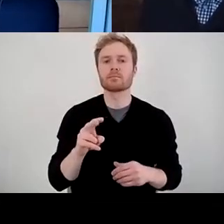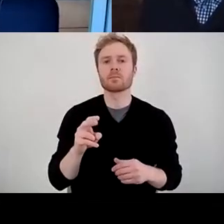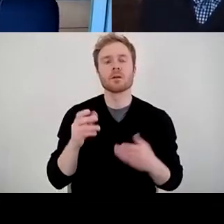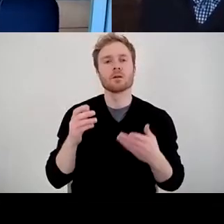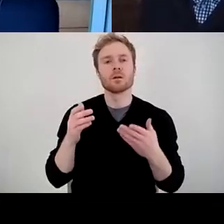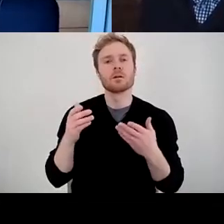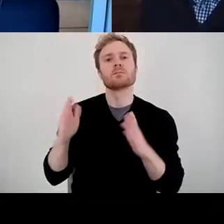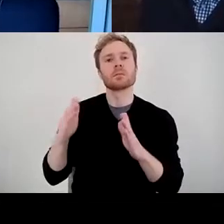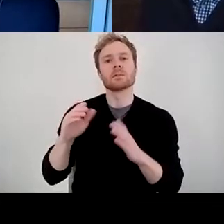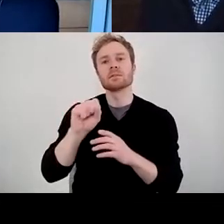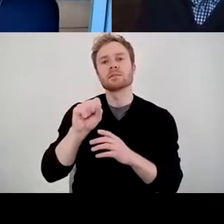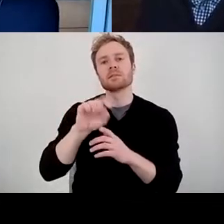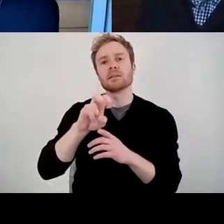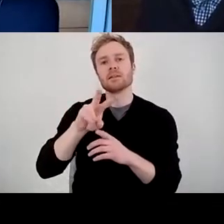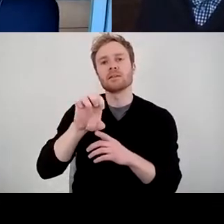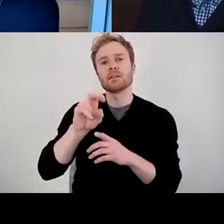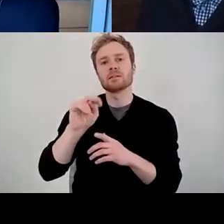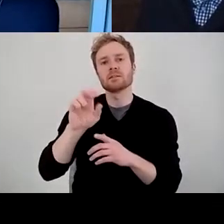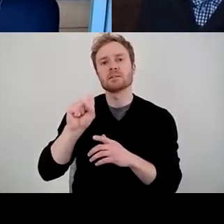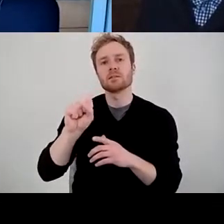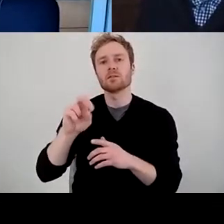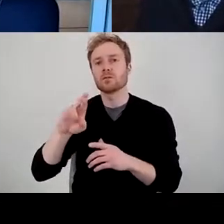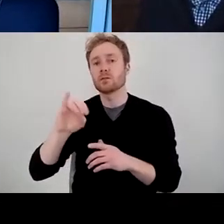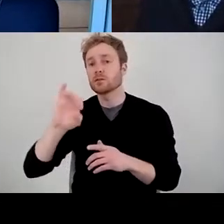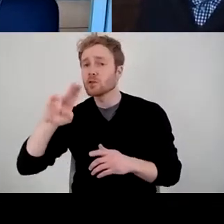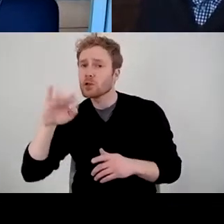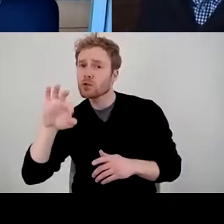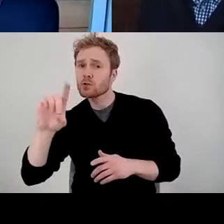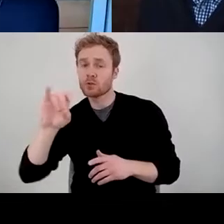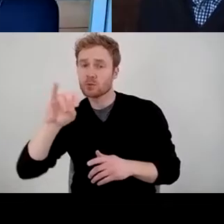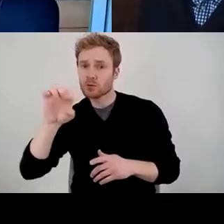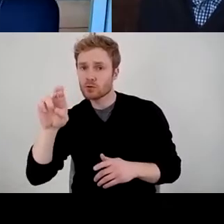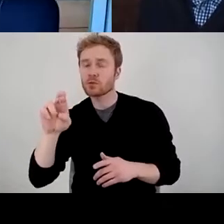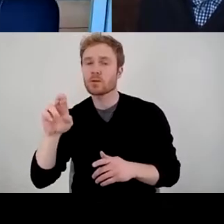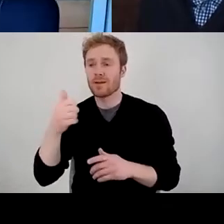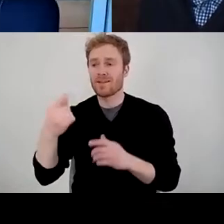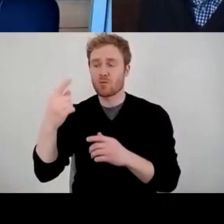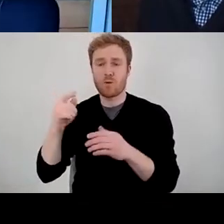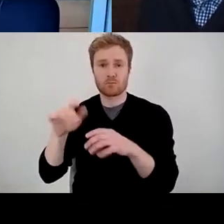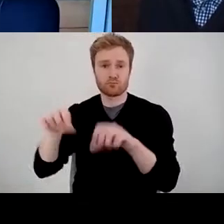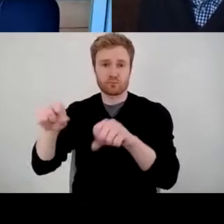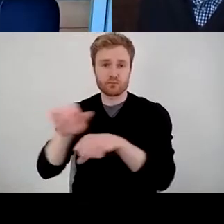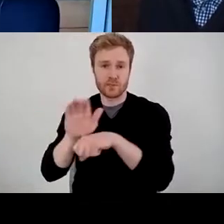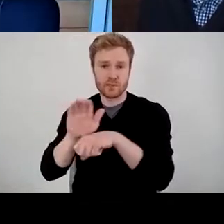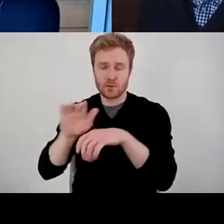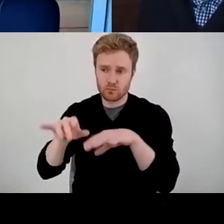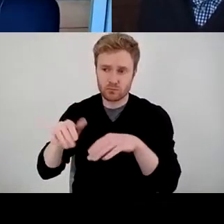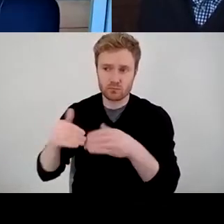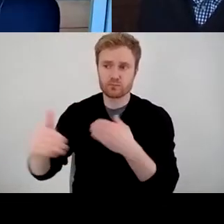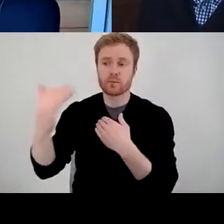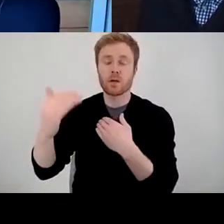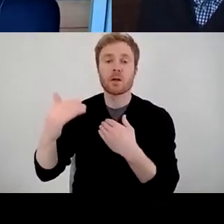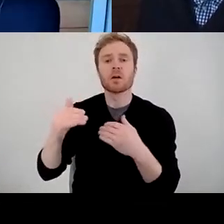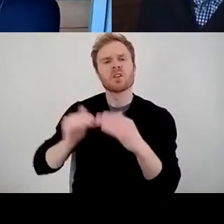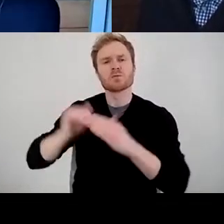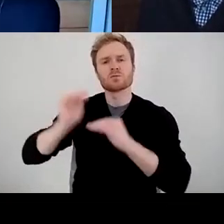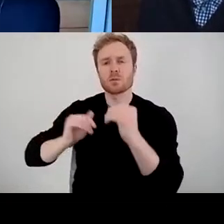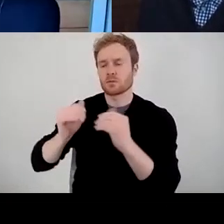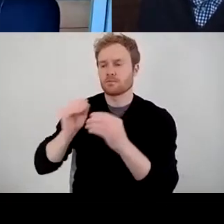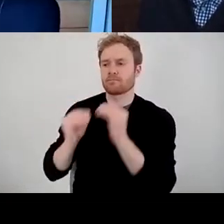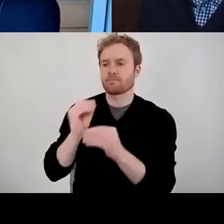approve. Second. Any discussion? Seeing none, all those in favor say aye.